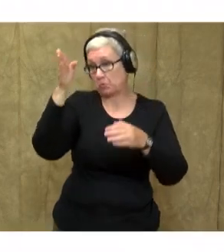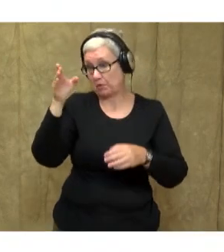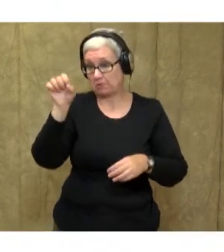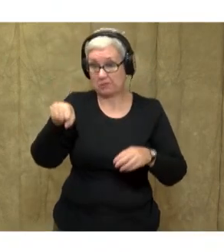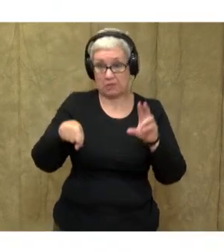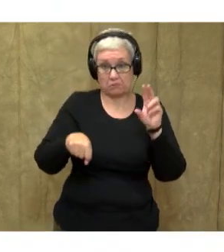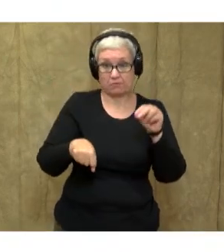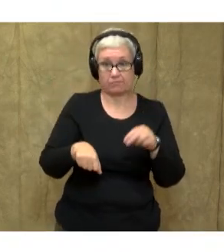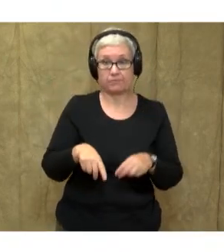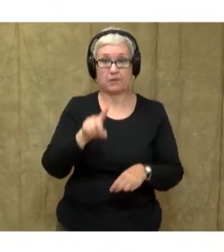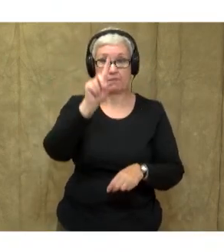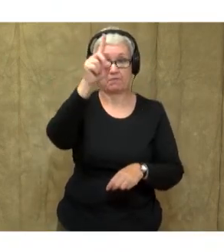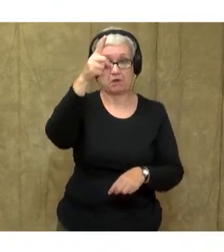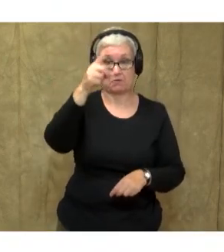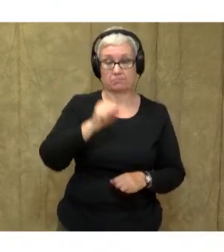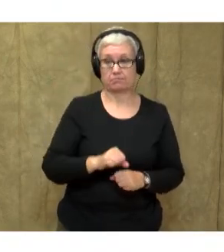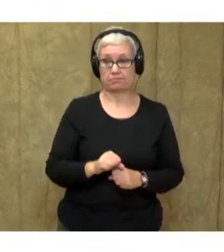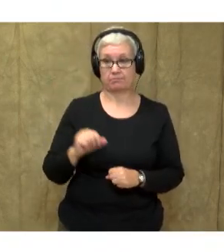the second,